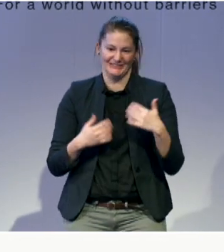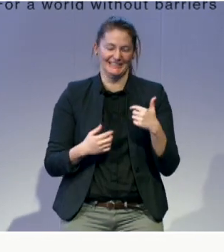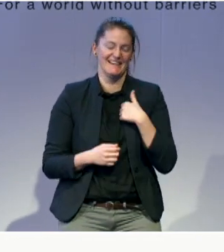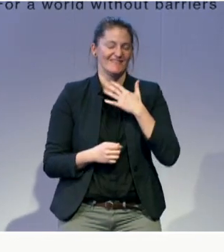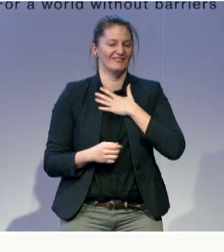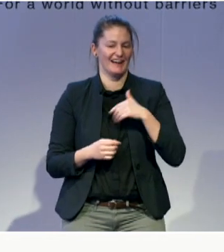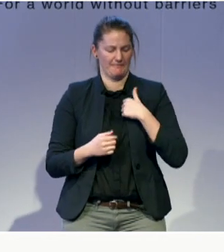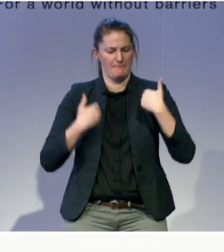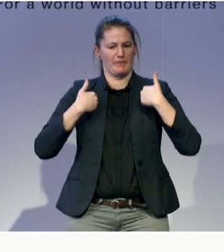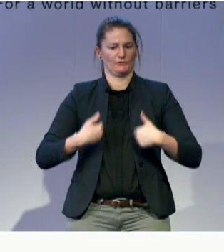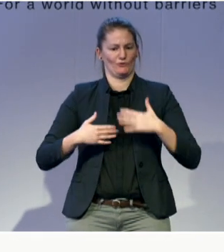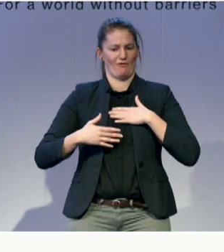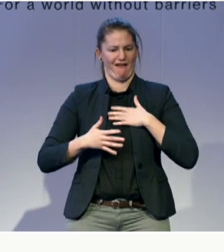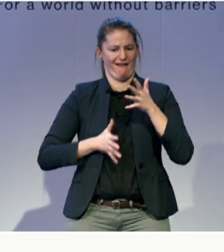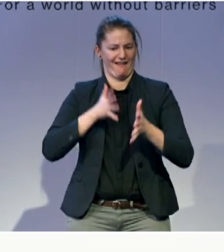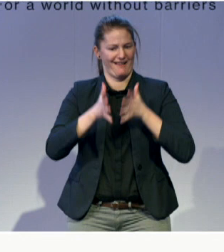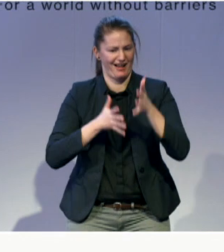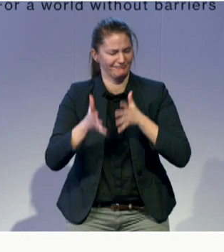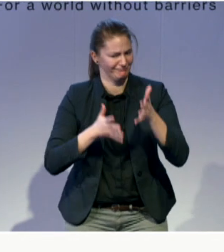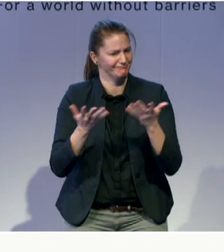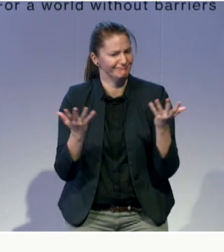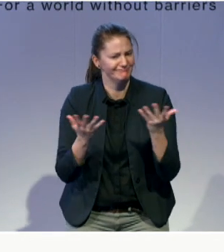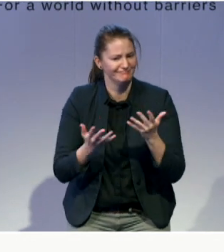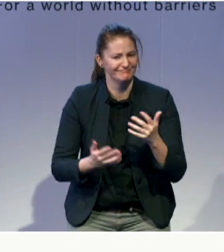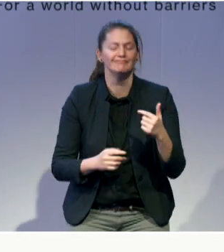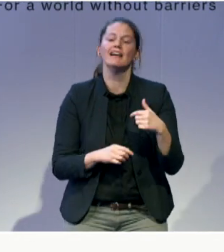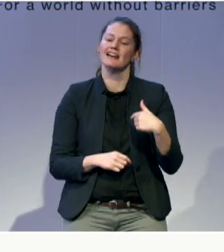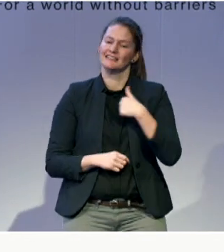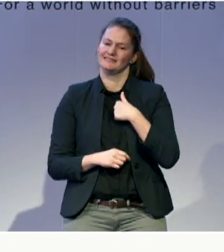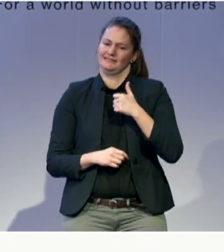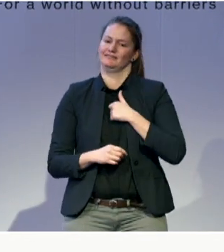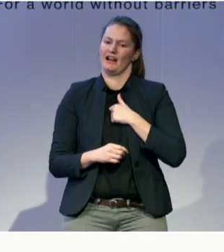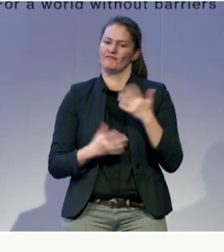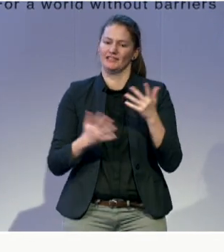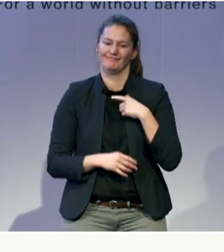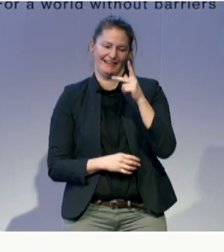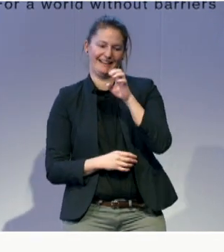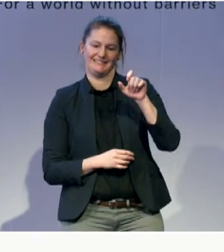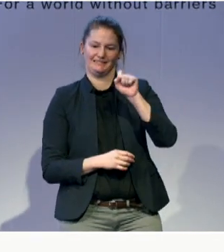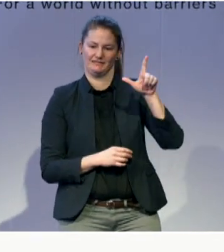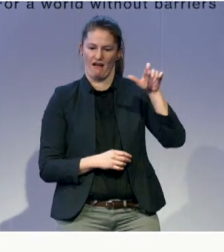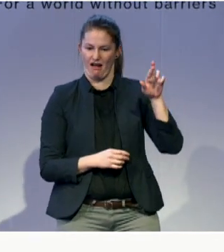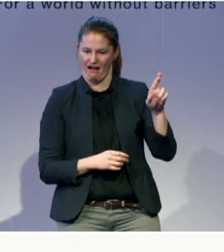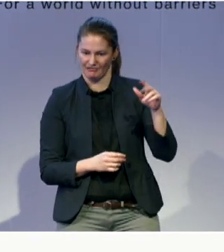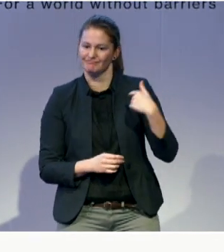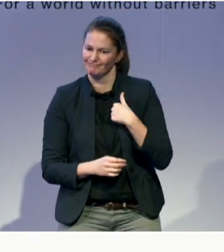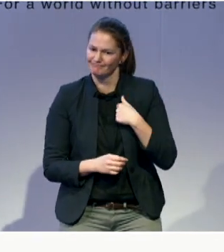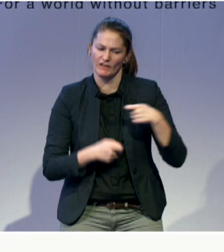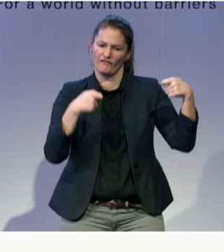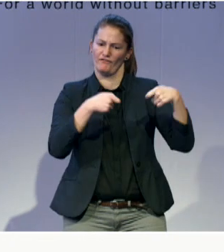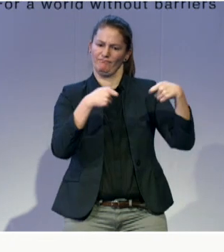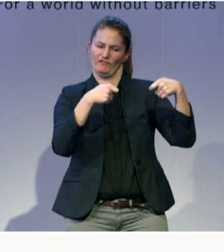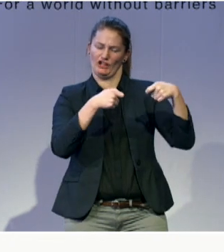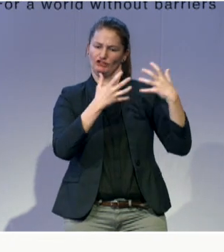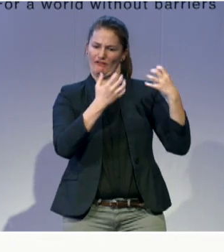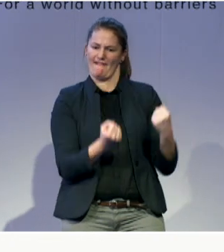Yes, I'm Rick Kessler, and I come from the Kessler Foundation, and yes, it's probably the oldest and one of the largest in the United States,